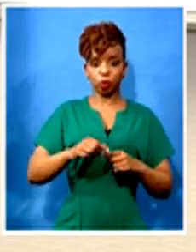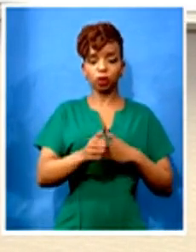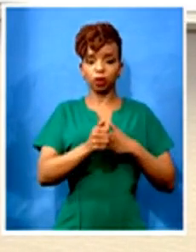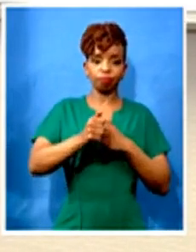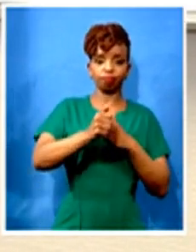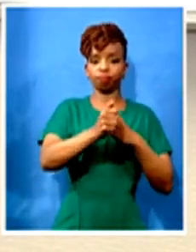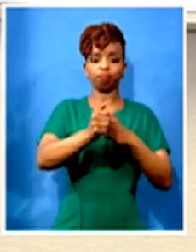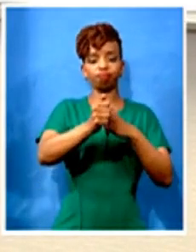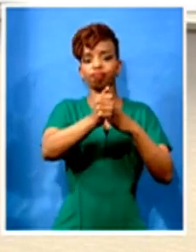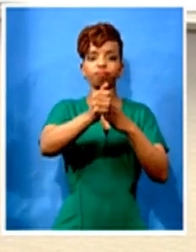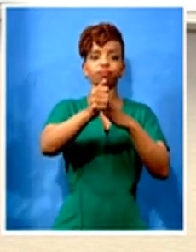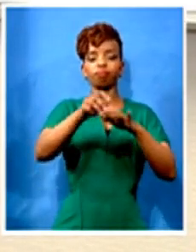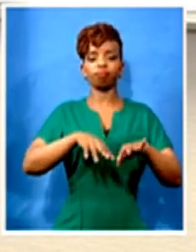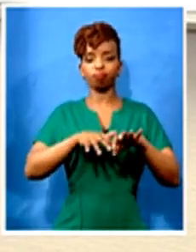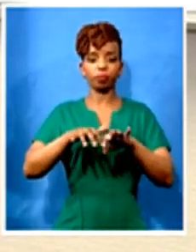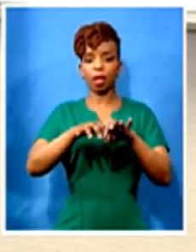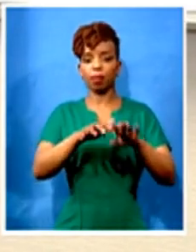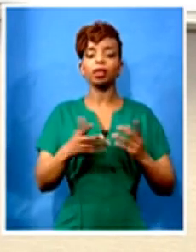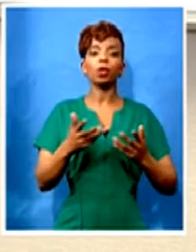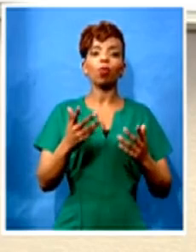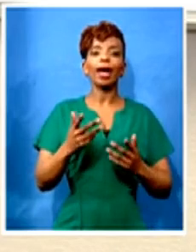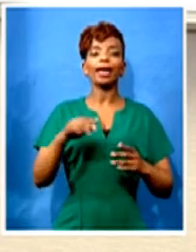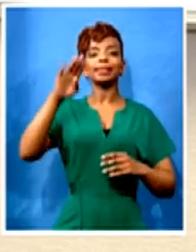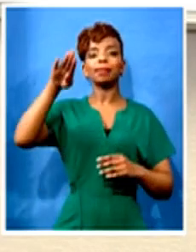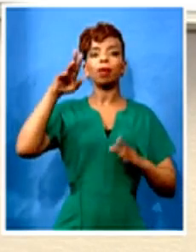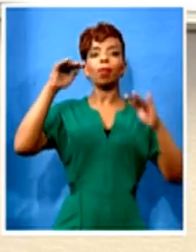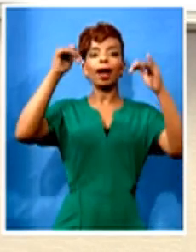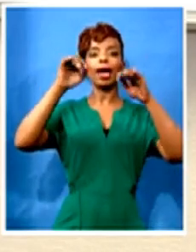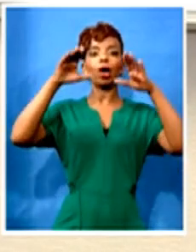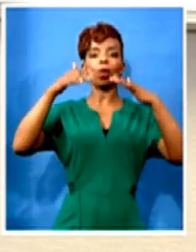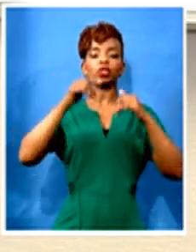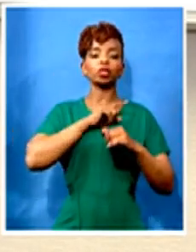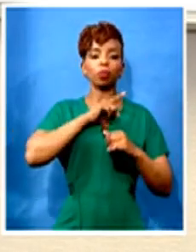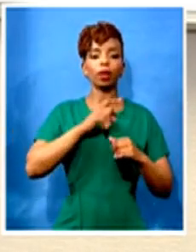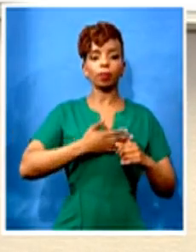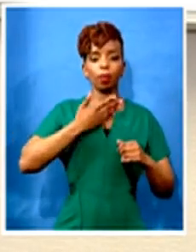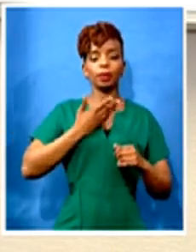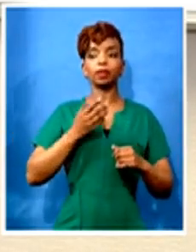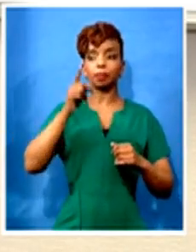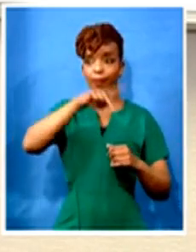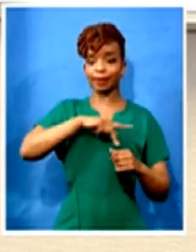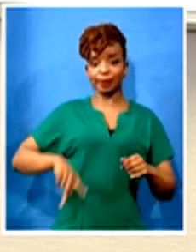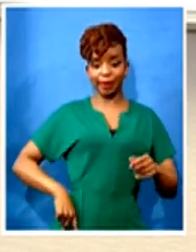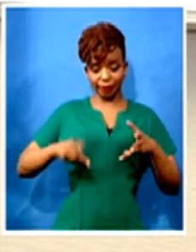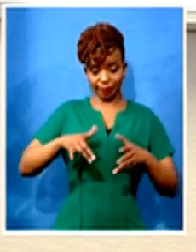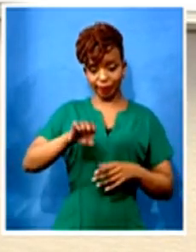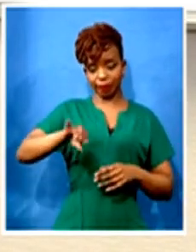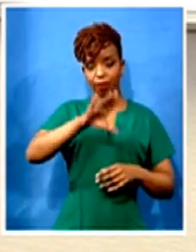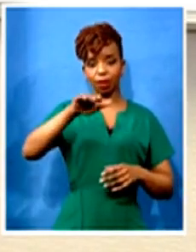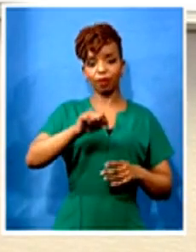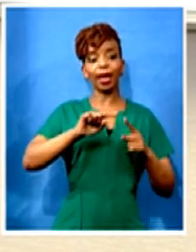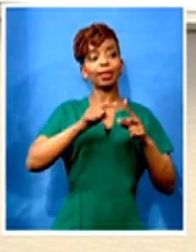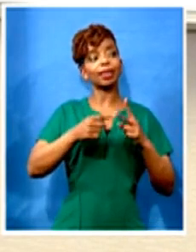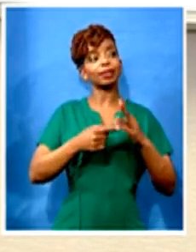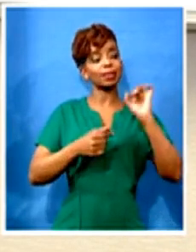on the president of this country to revoke the credentials of the High Commissioner of Zimbabwe in South Africa. We should be calling on the